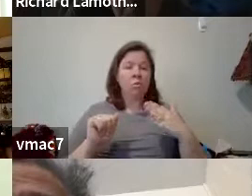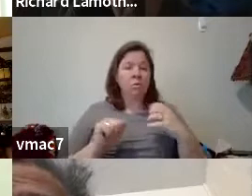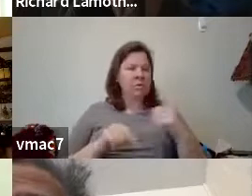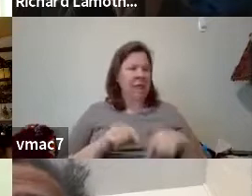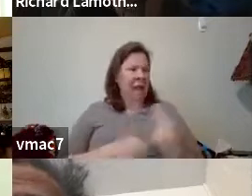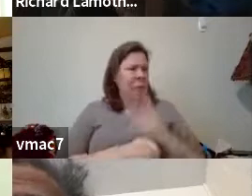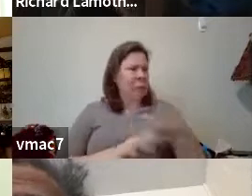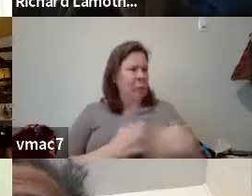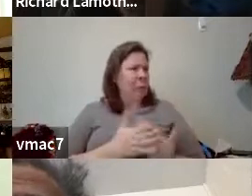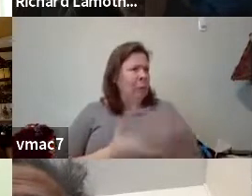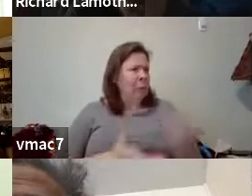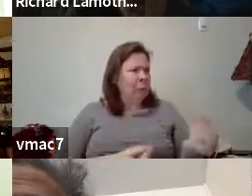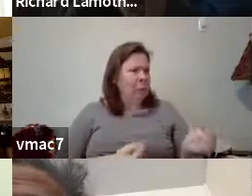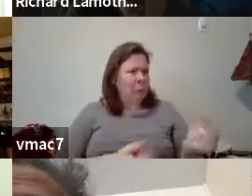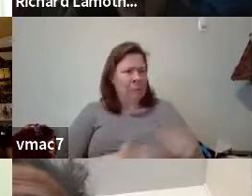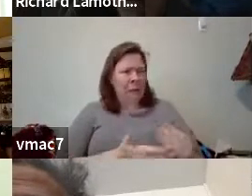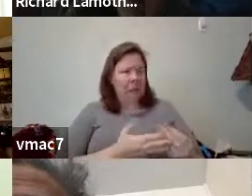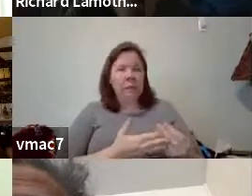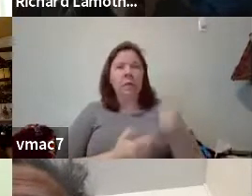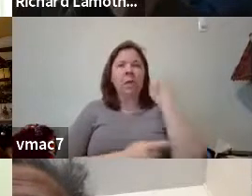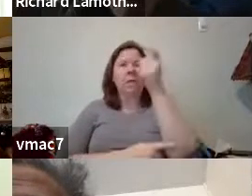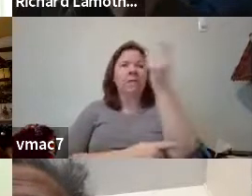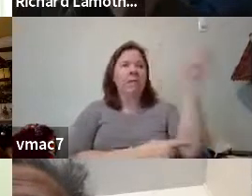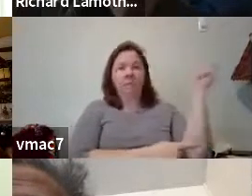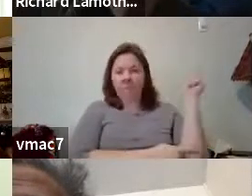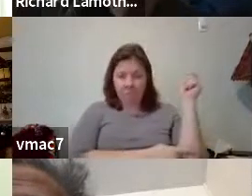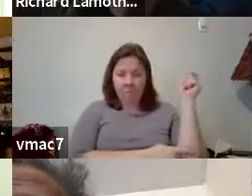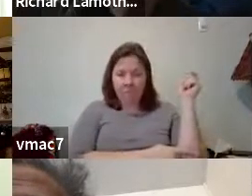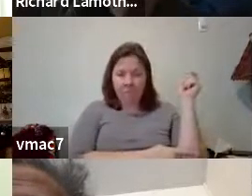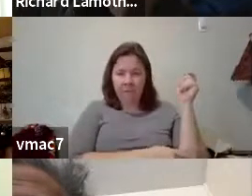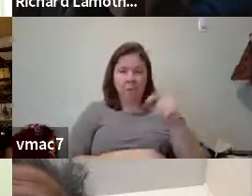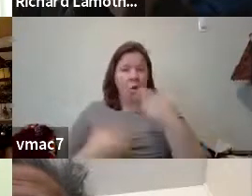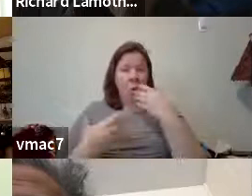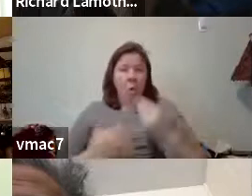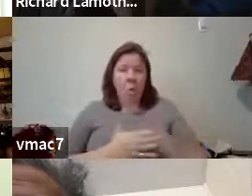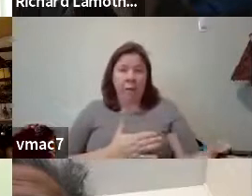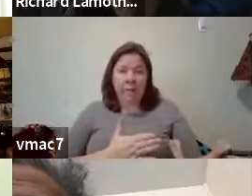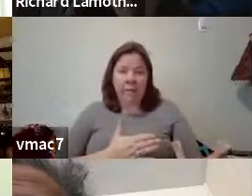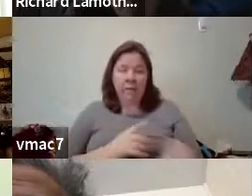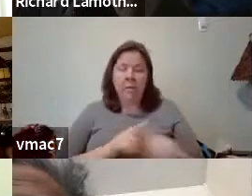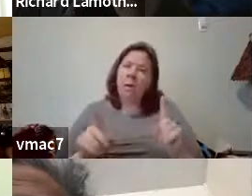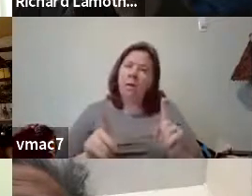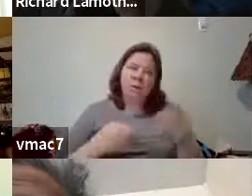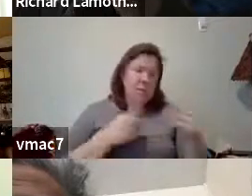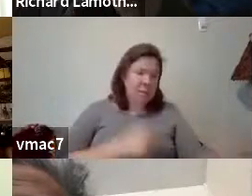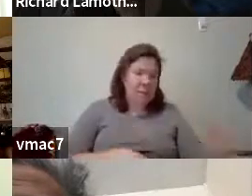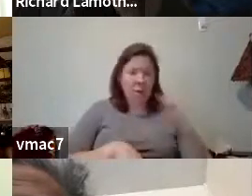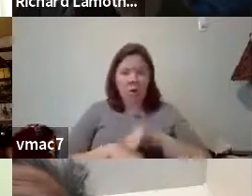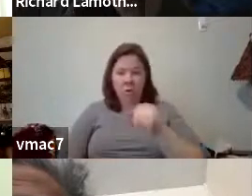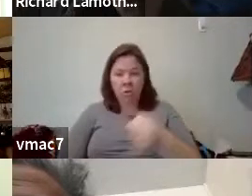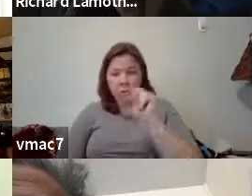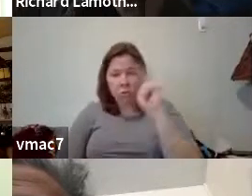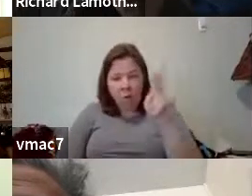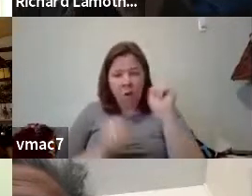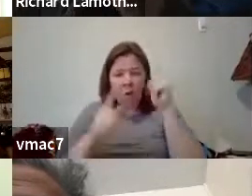that $850,000 immediately. You're not going to want to waste it. You're not going to want to spend it on junk all the time.